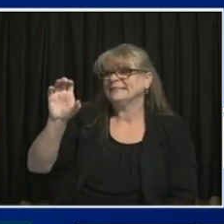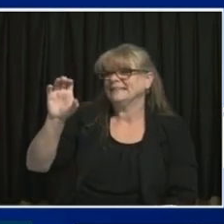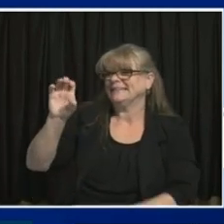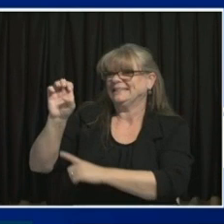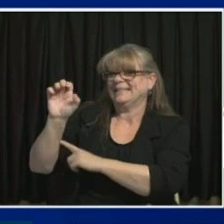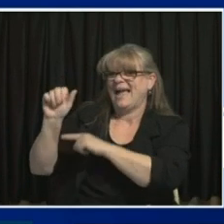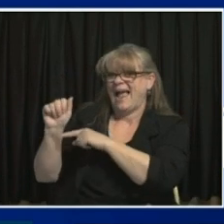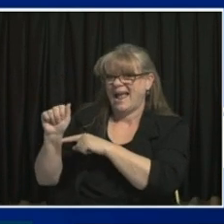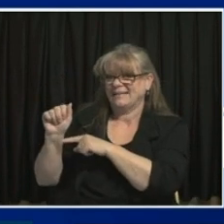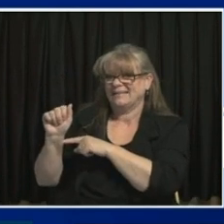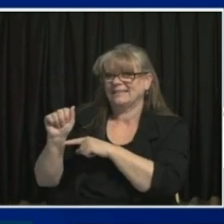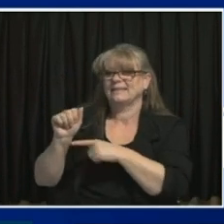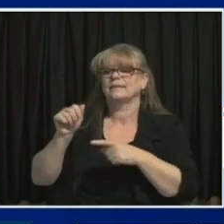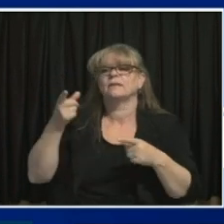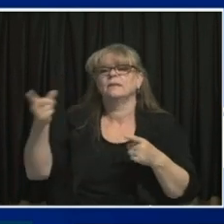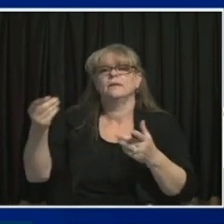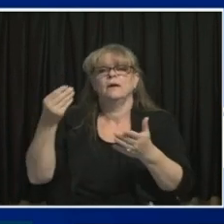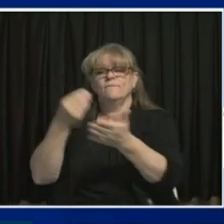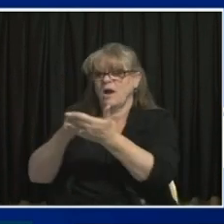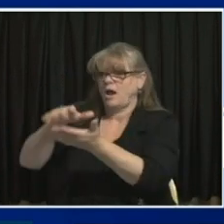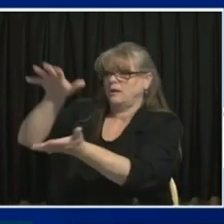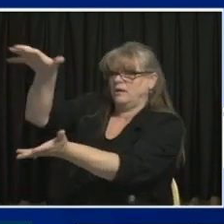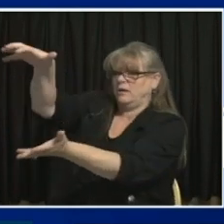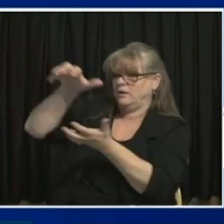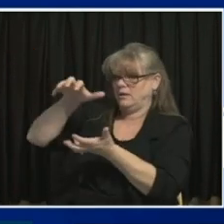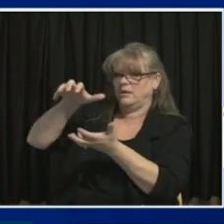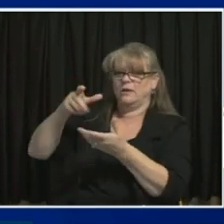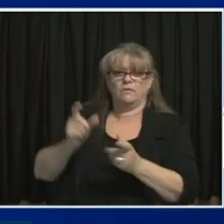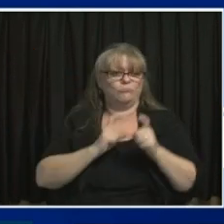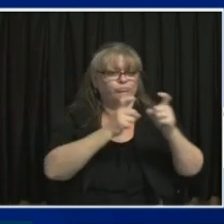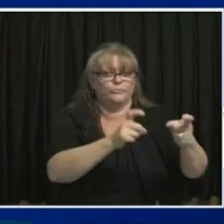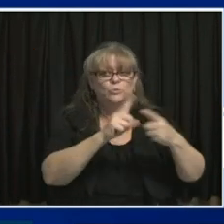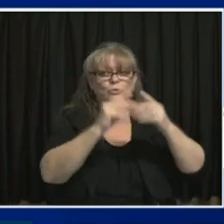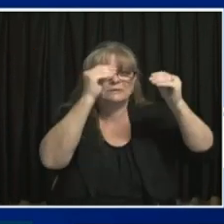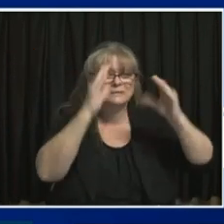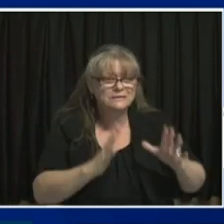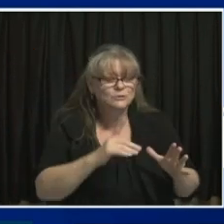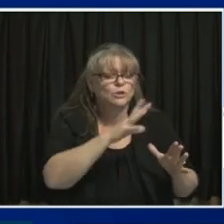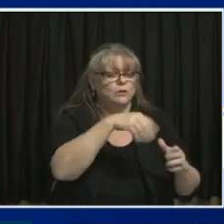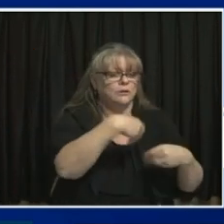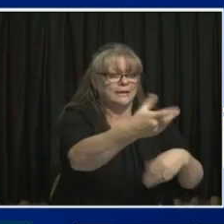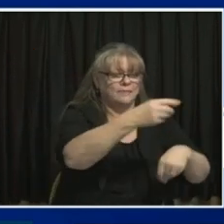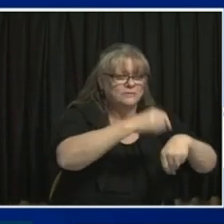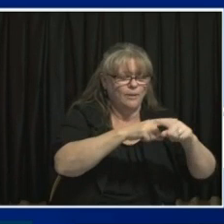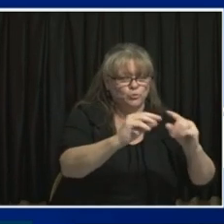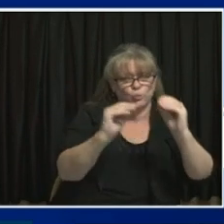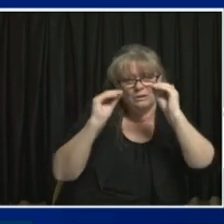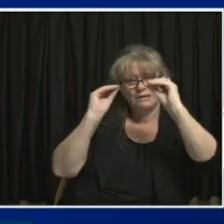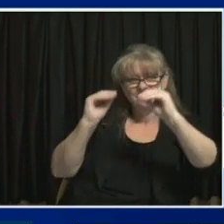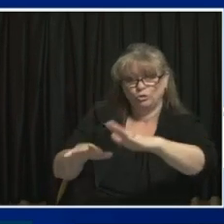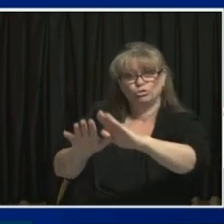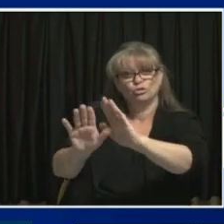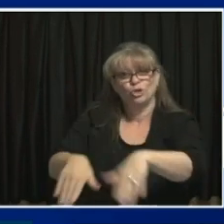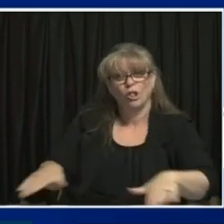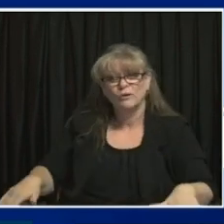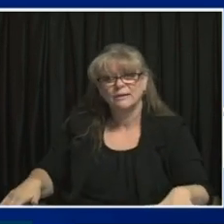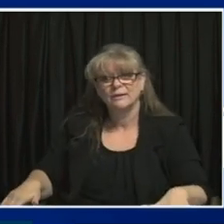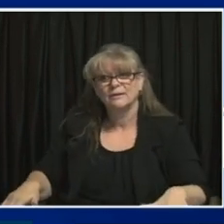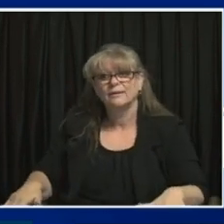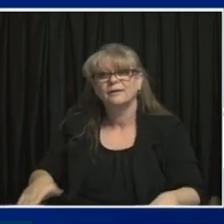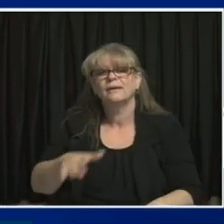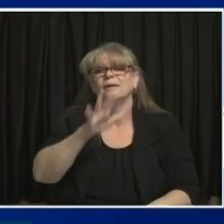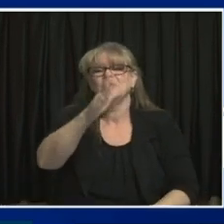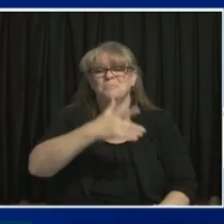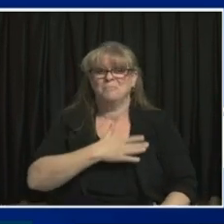our master teachers for their time and expertise. I know my 5-year-old is very excited about Rocky